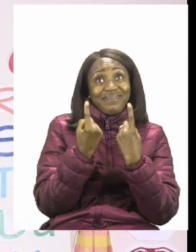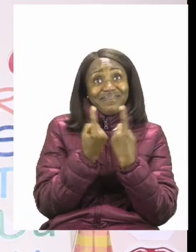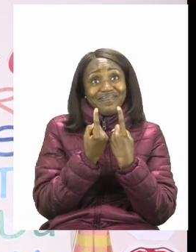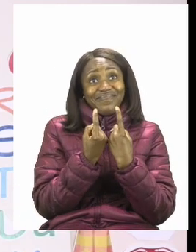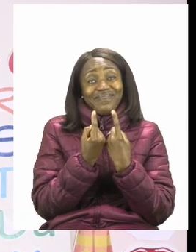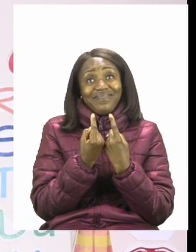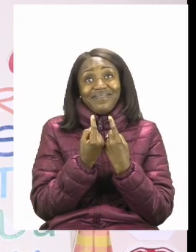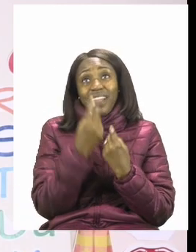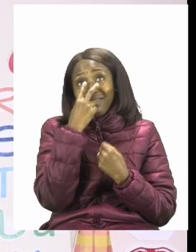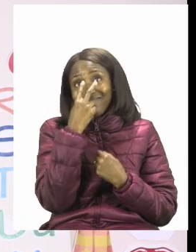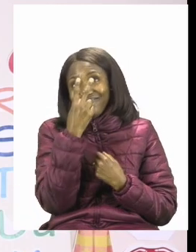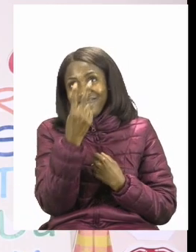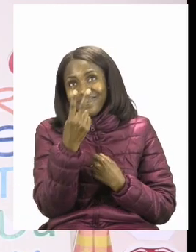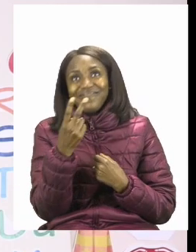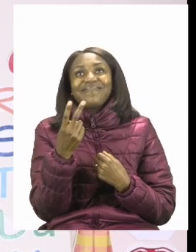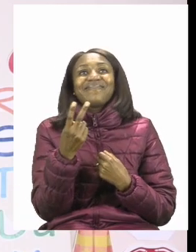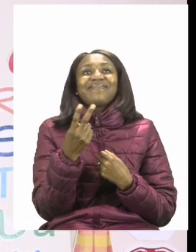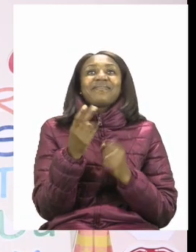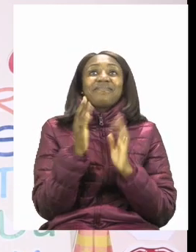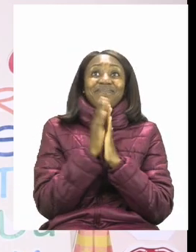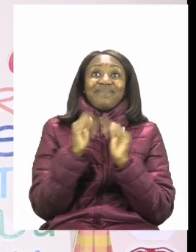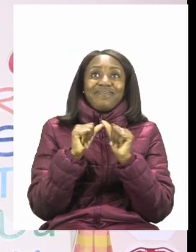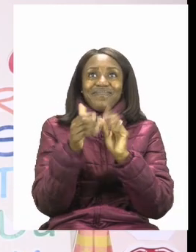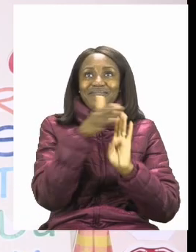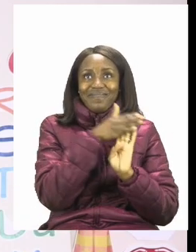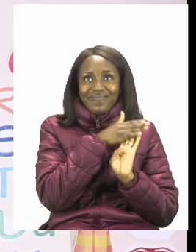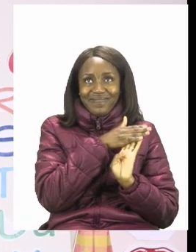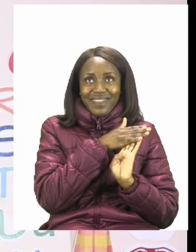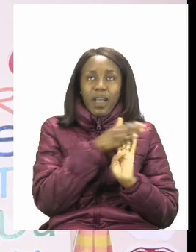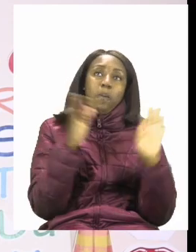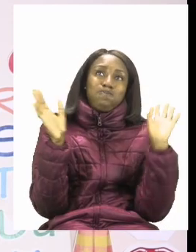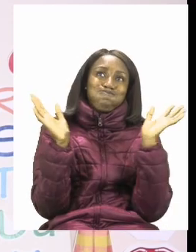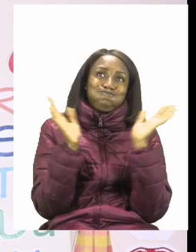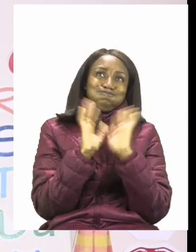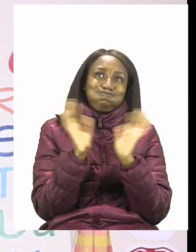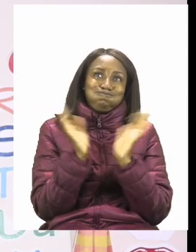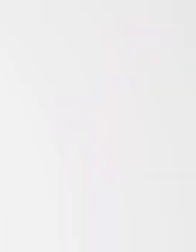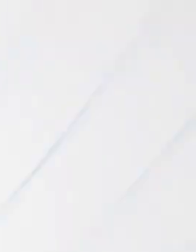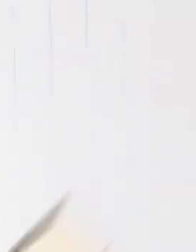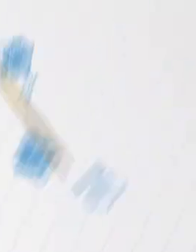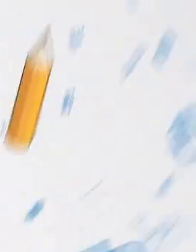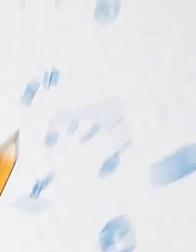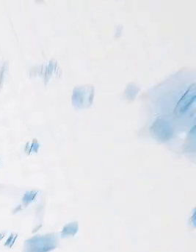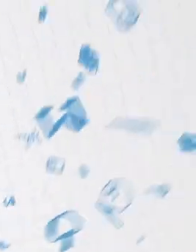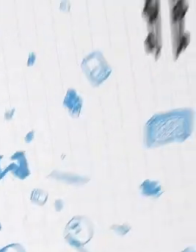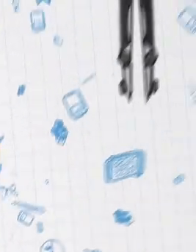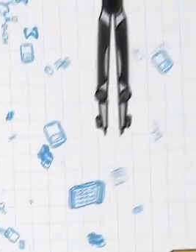See you next time. Keep safe and take care.